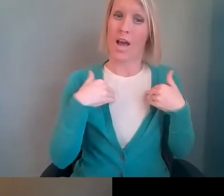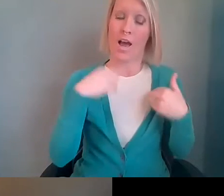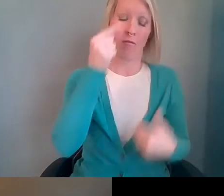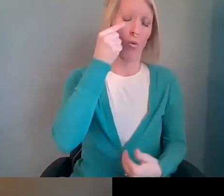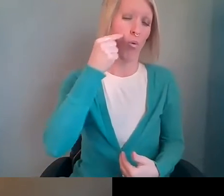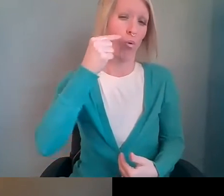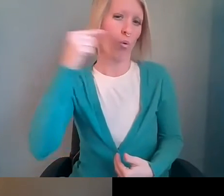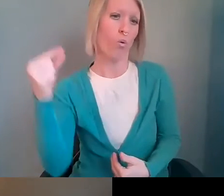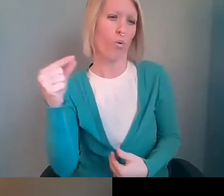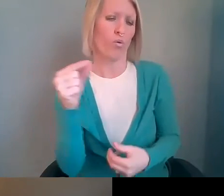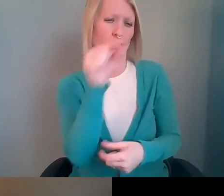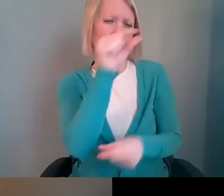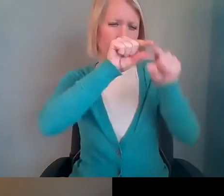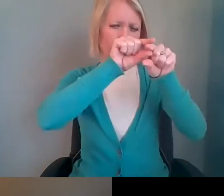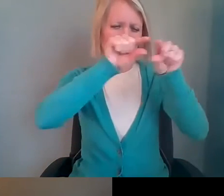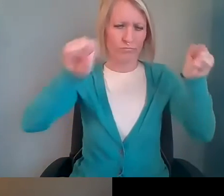pen.